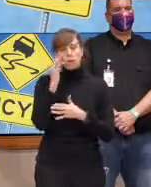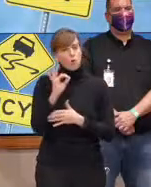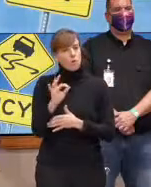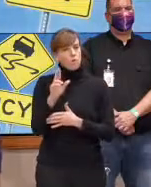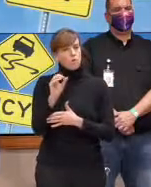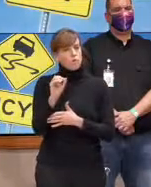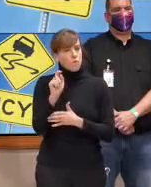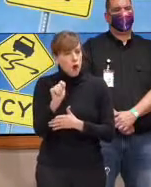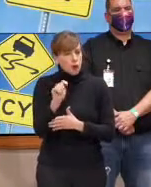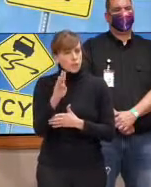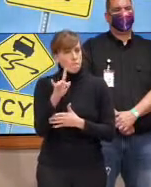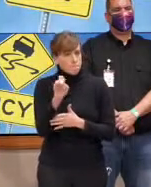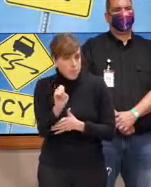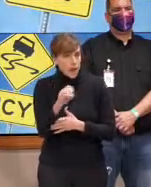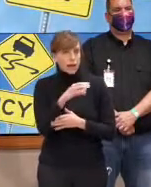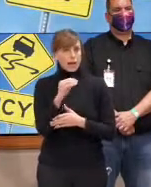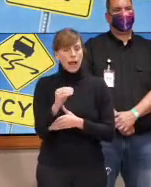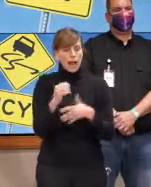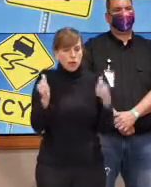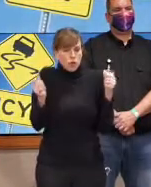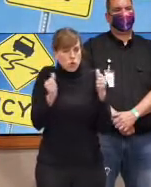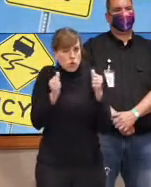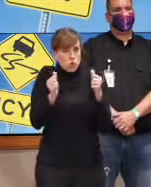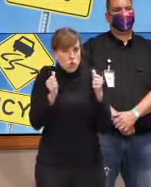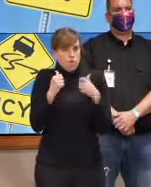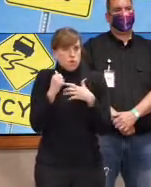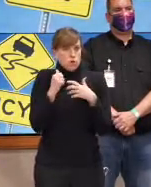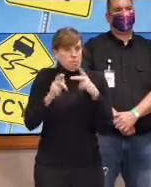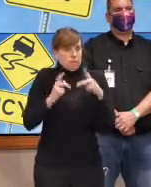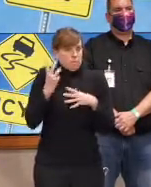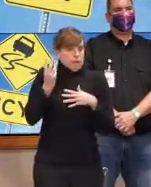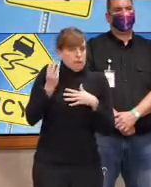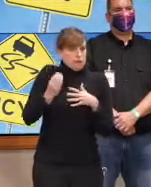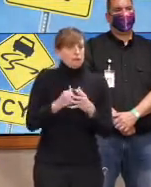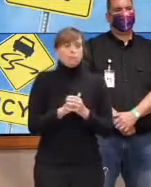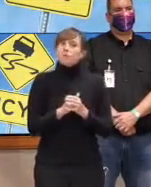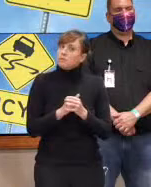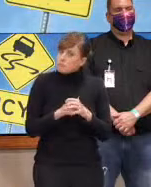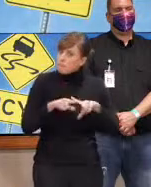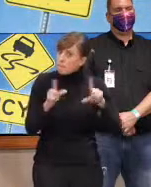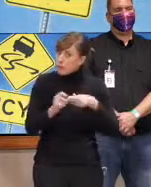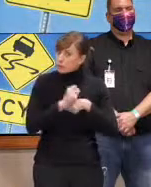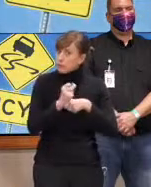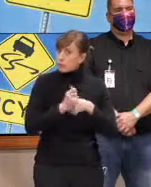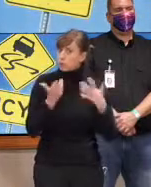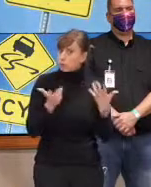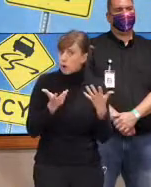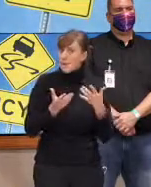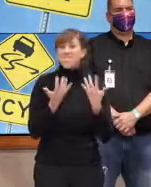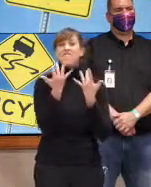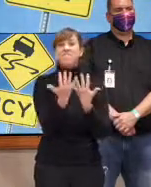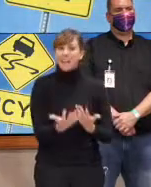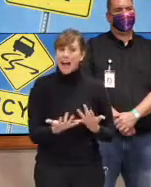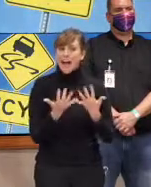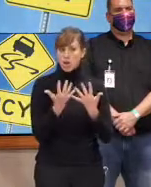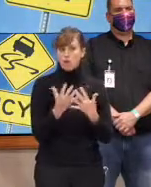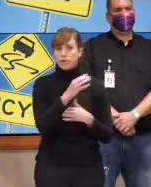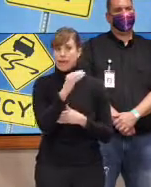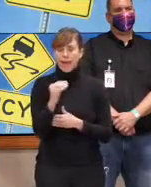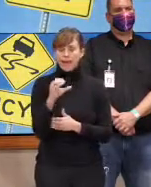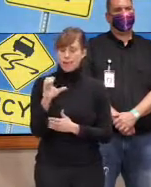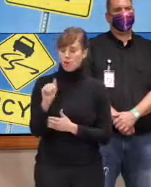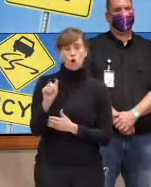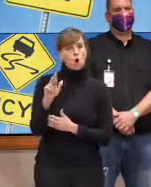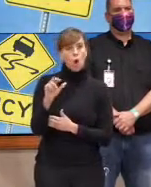and hypothermia for the vulnerable populations, is the hazard of fires and carbon